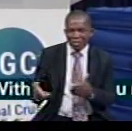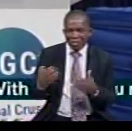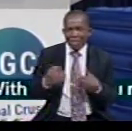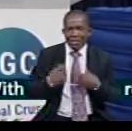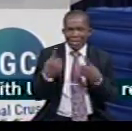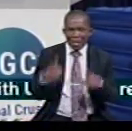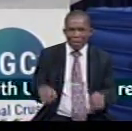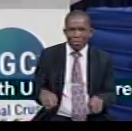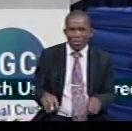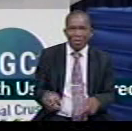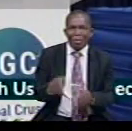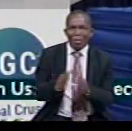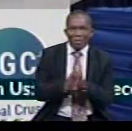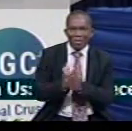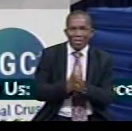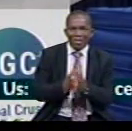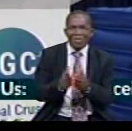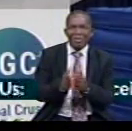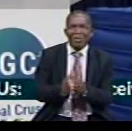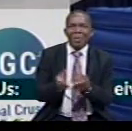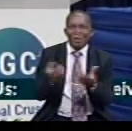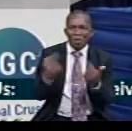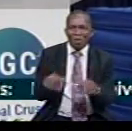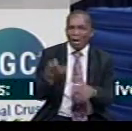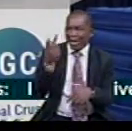scream, I've seen something down